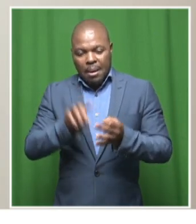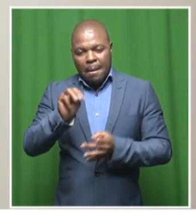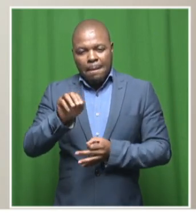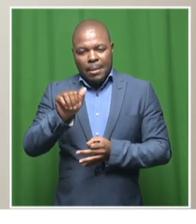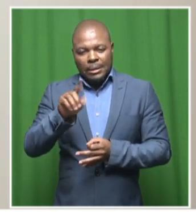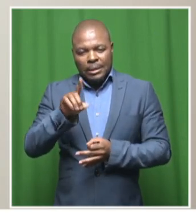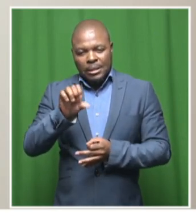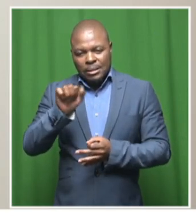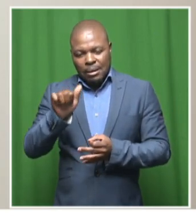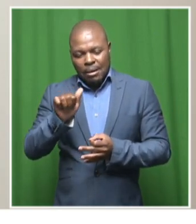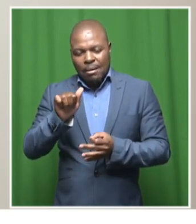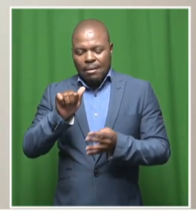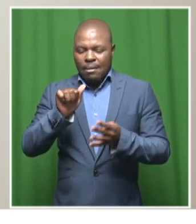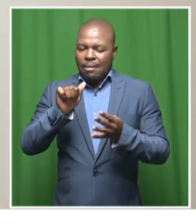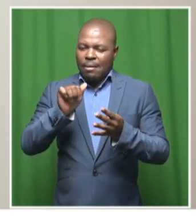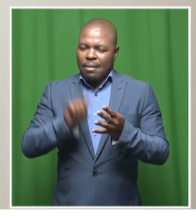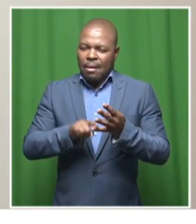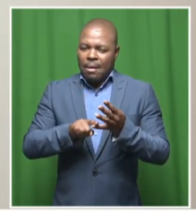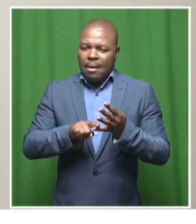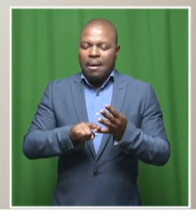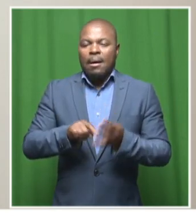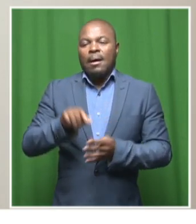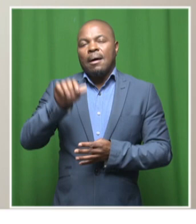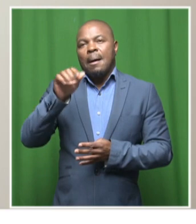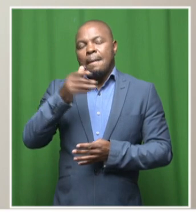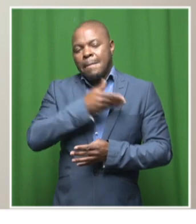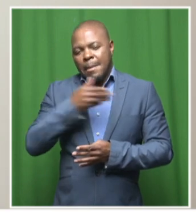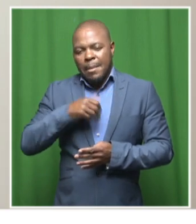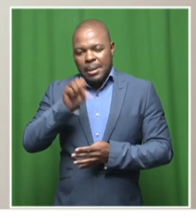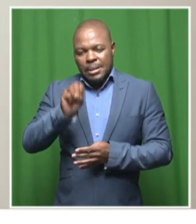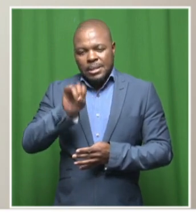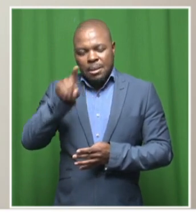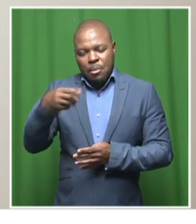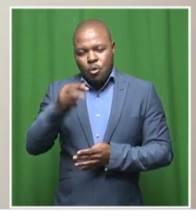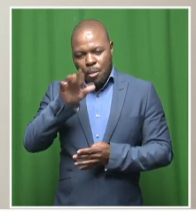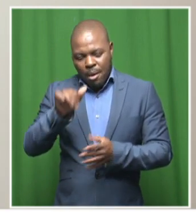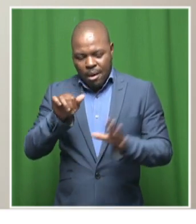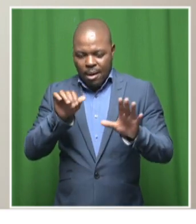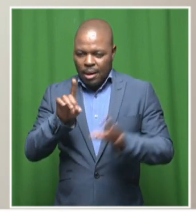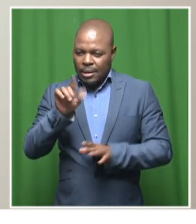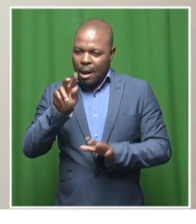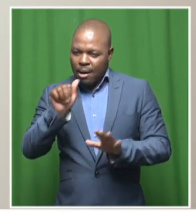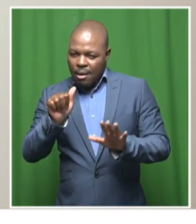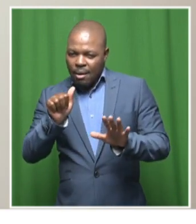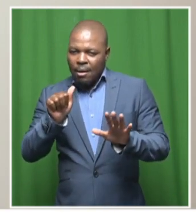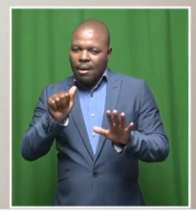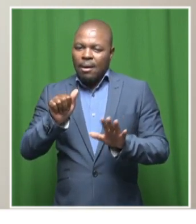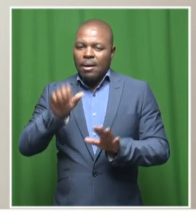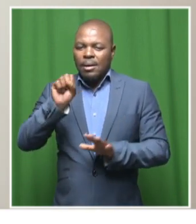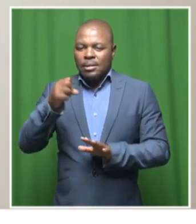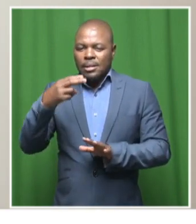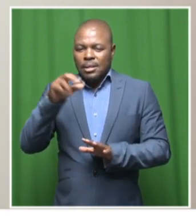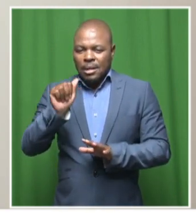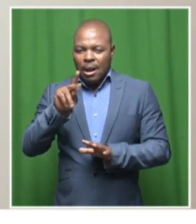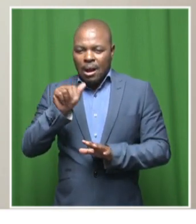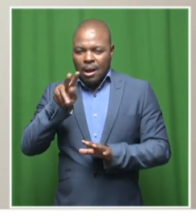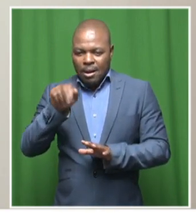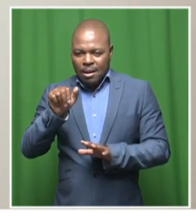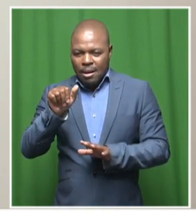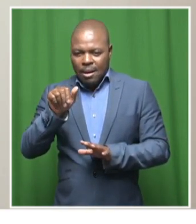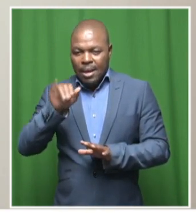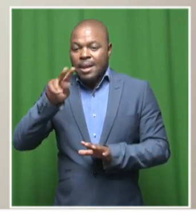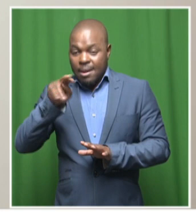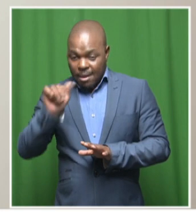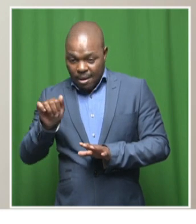Jantis. We have Umam Judith Supuma. We've got Simpiwe Dana. We've brought in Shikana for the youth. We've